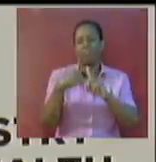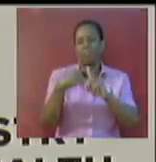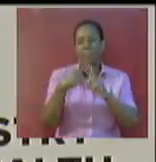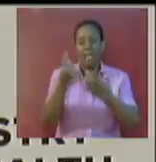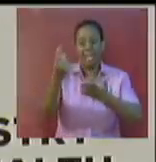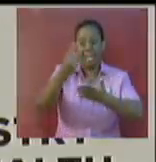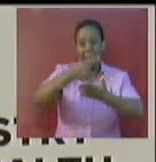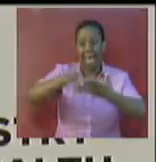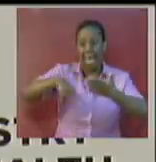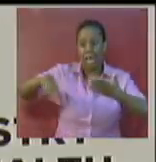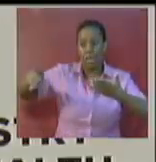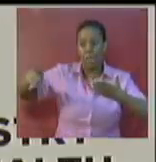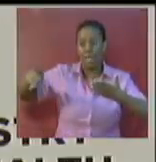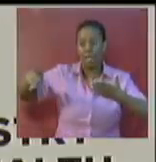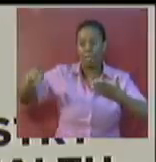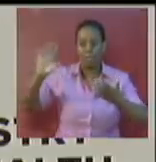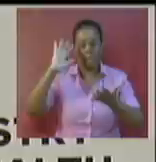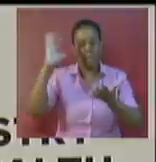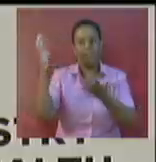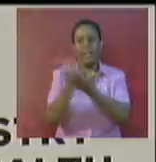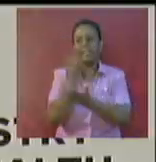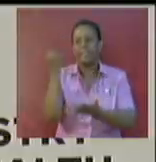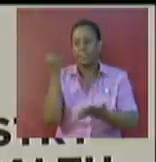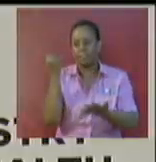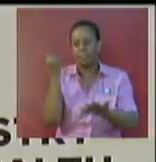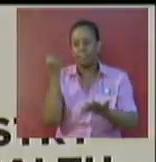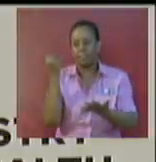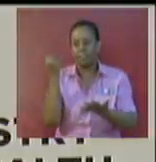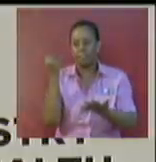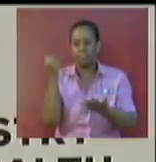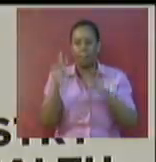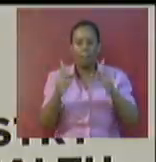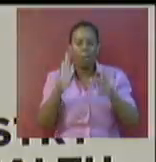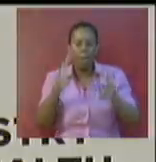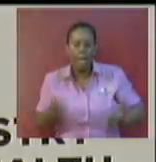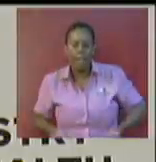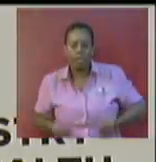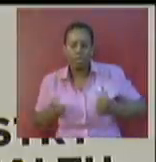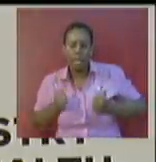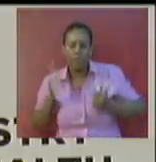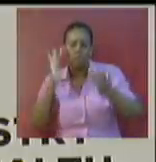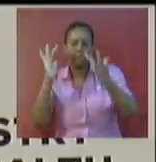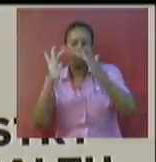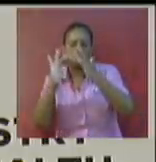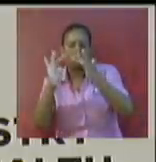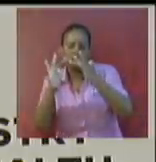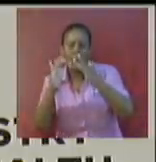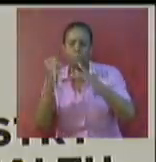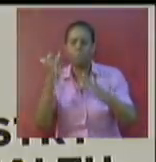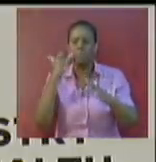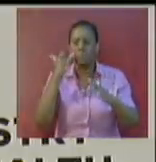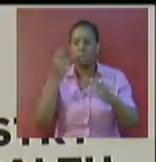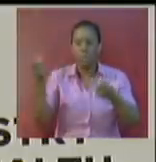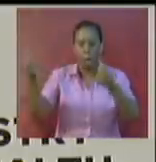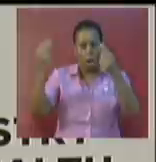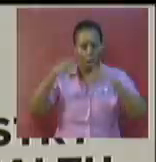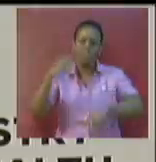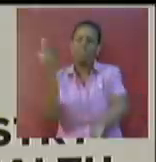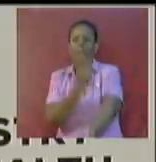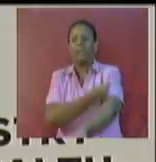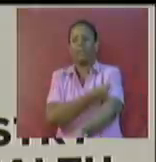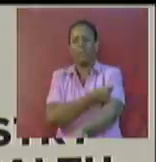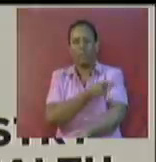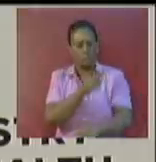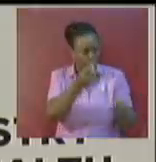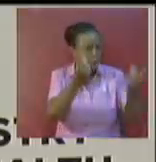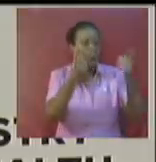the data with someone's address, phone number, and we can actually use that to call persons in for vaccination. So that's the active way. Passively,